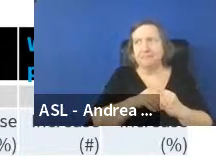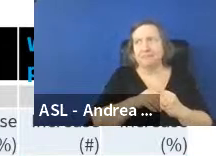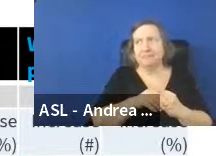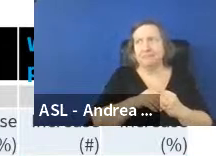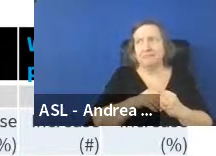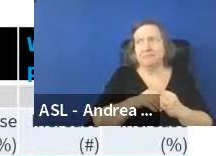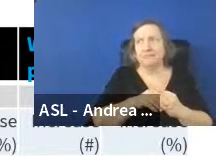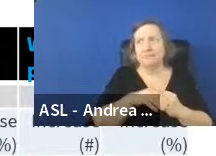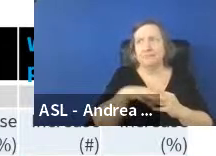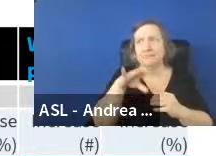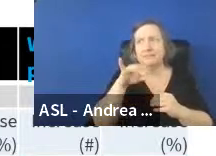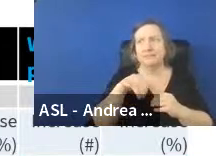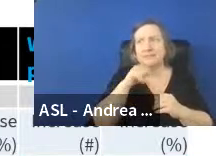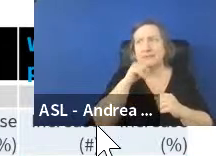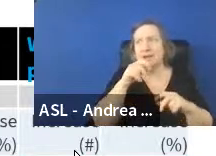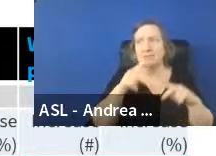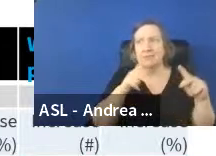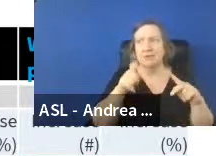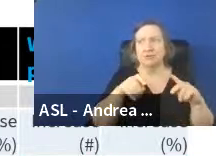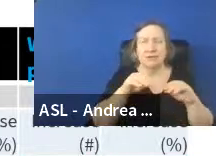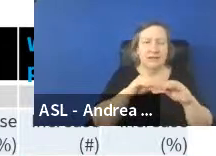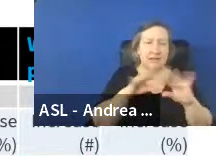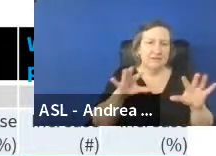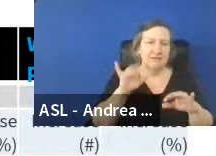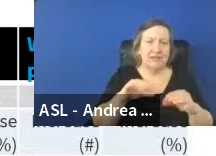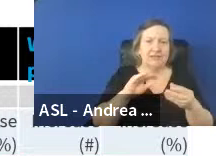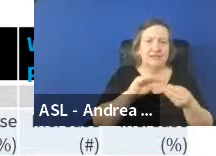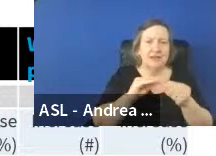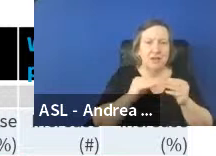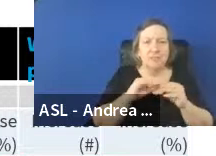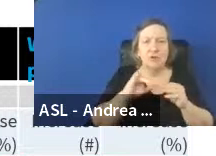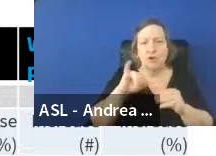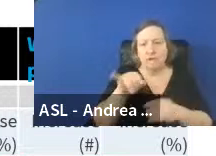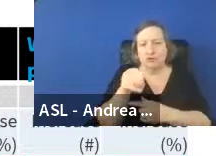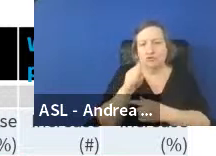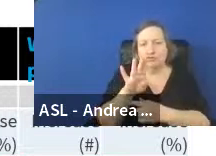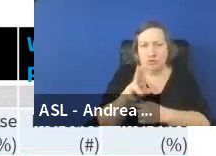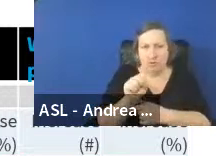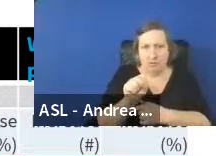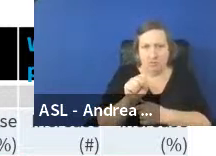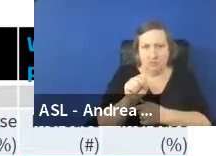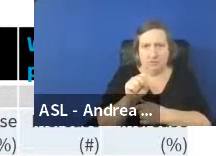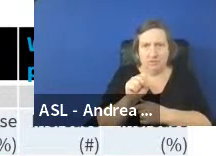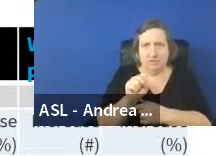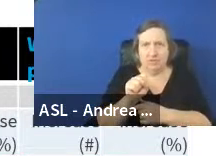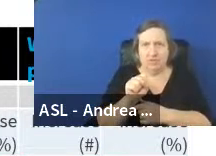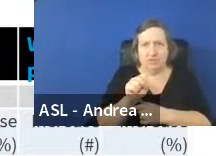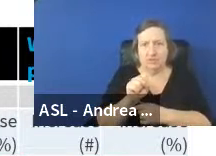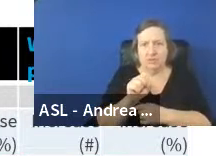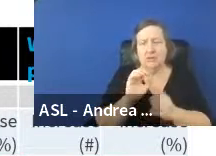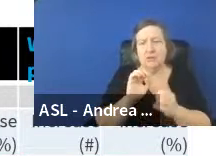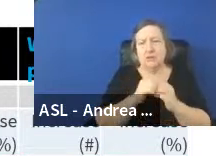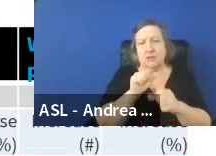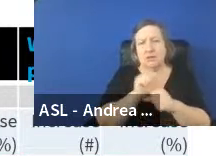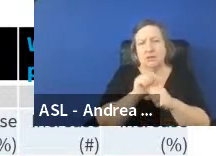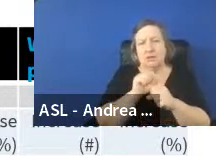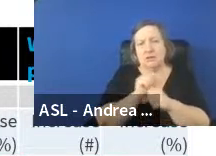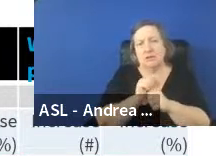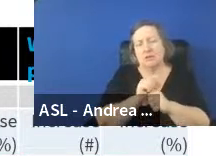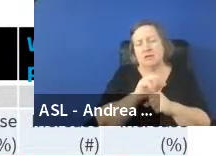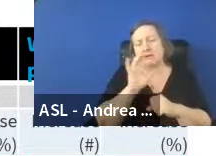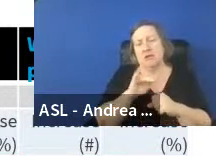But these aren't people. I should clarify. These are the number of jobs, and it's the way it's done is sort of it's taking